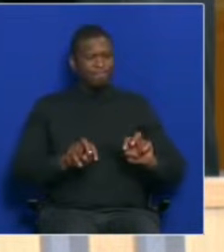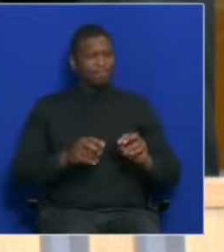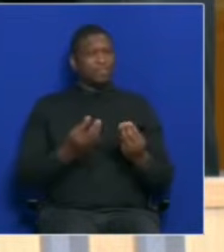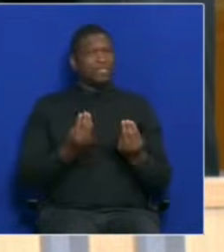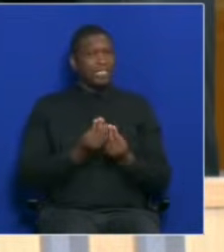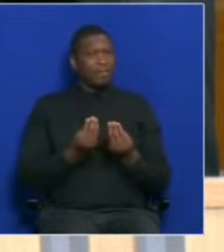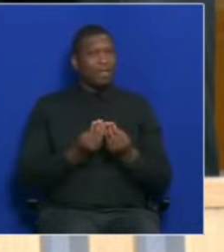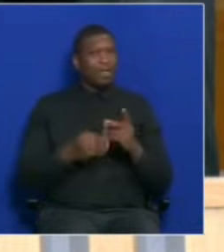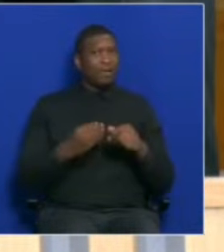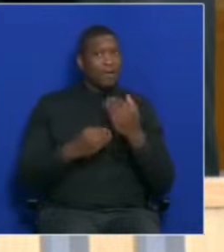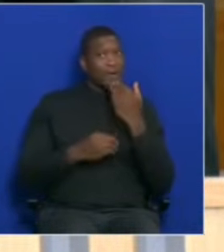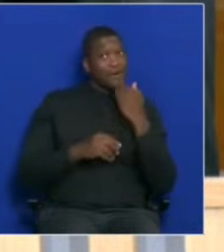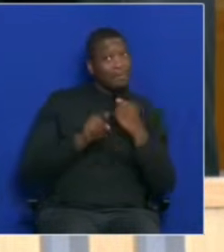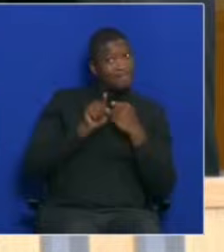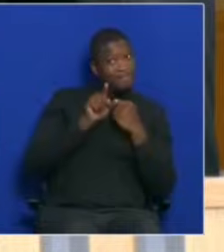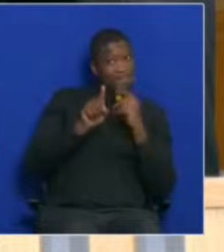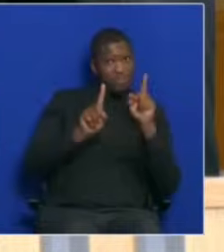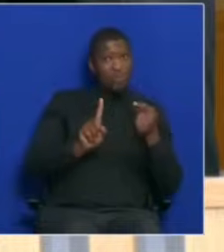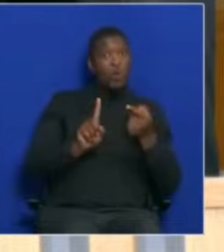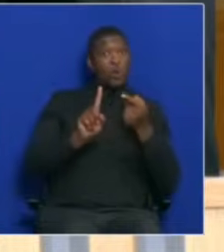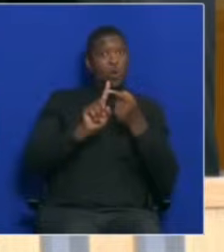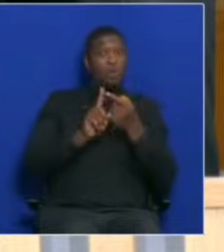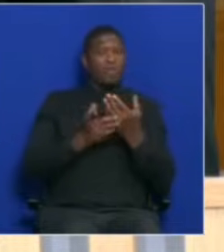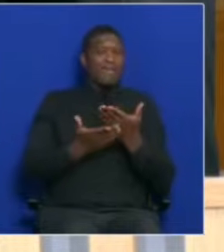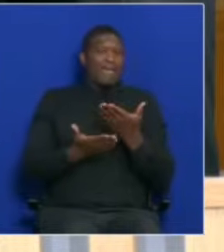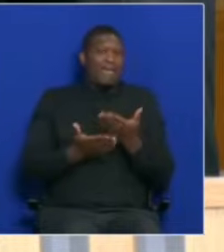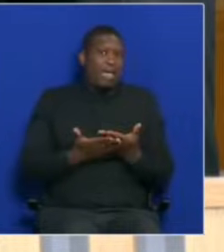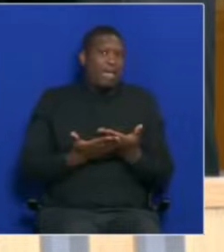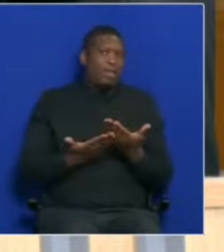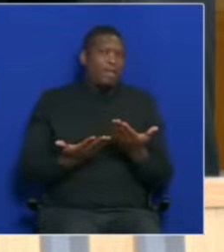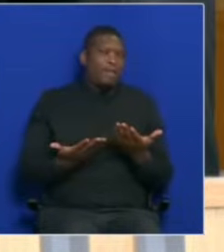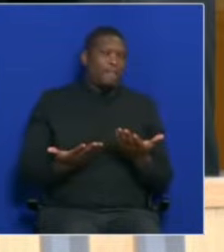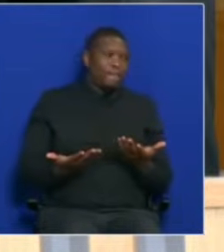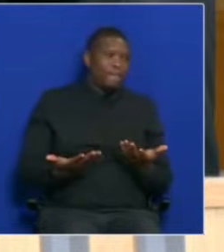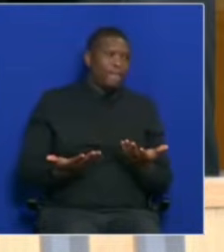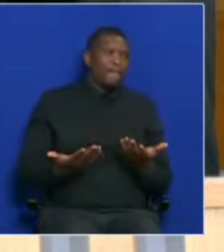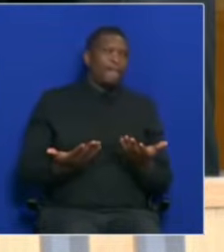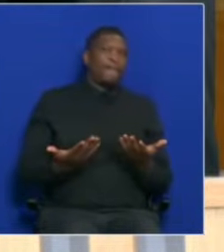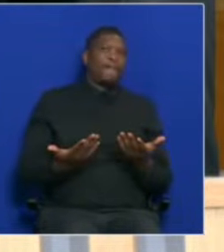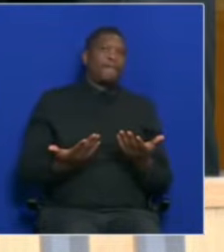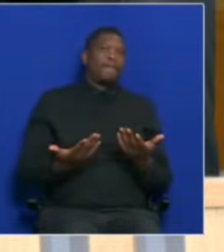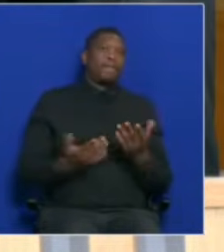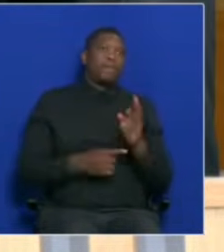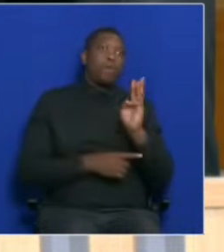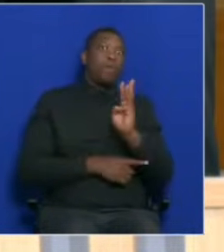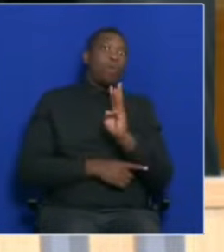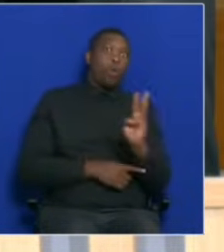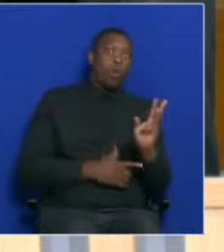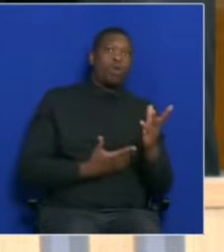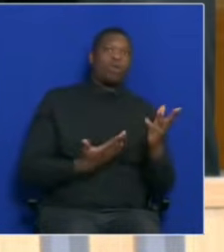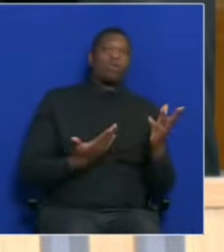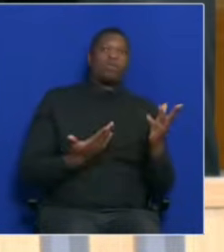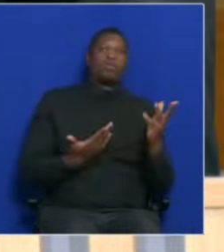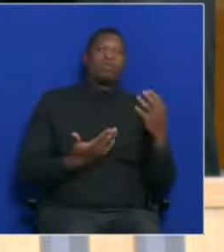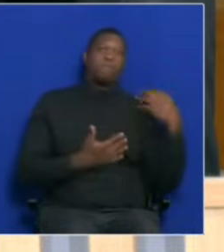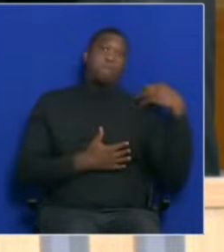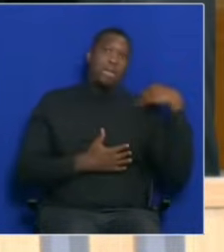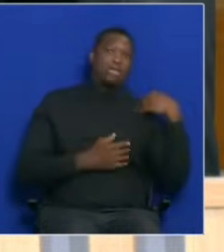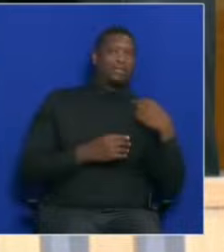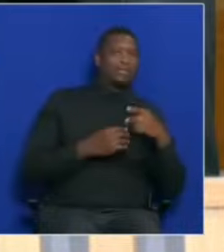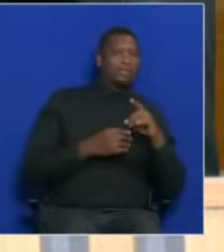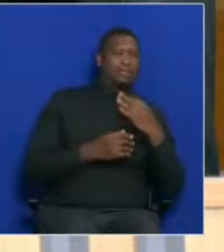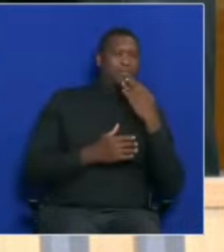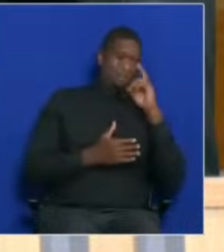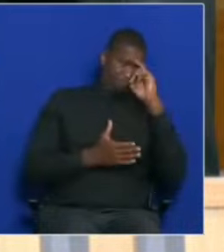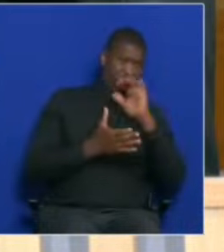that will enable, according to her, warn the minister that do not trust him. So I'm